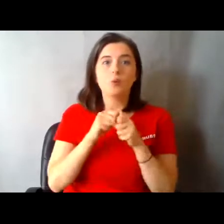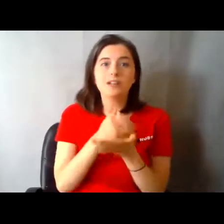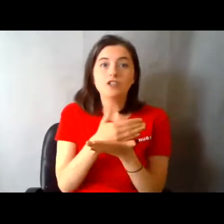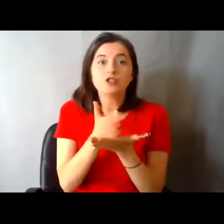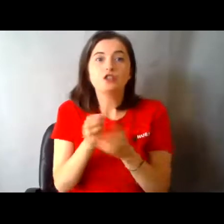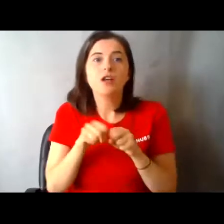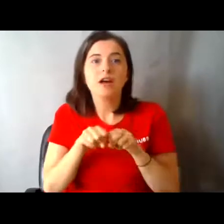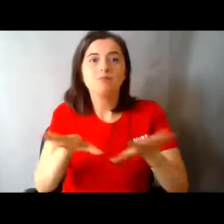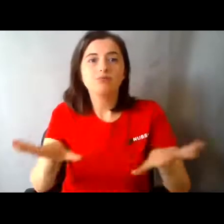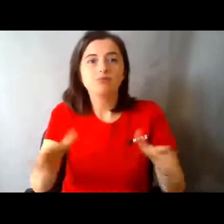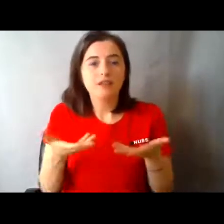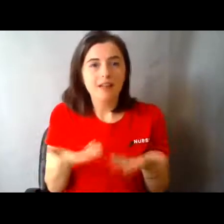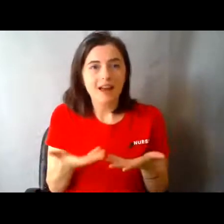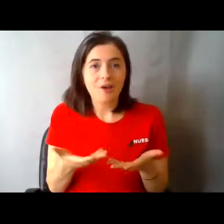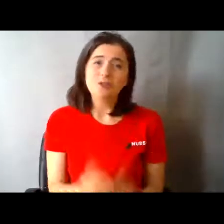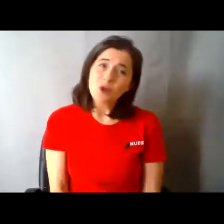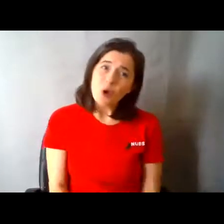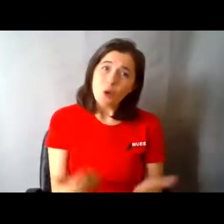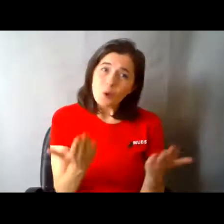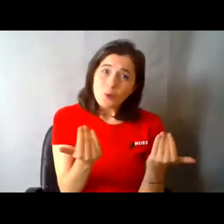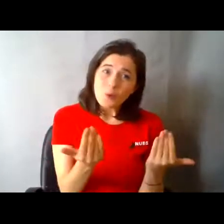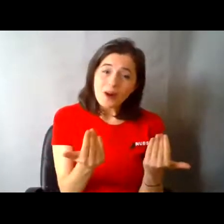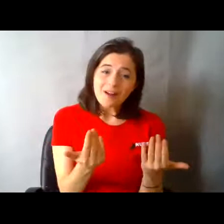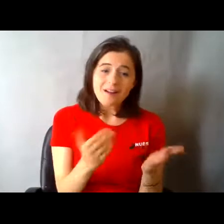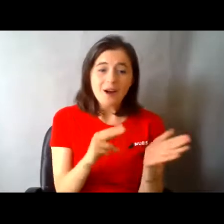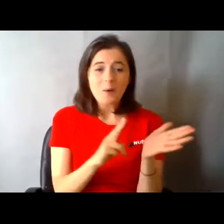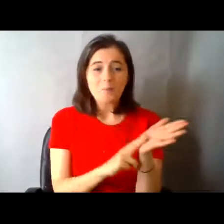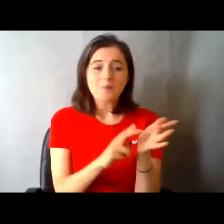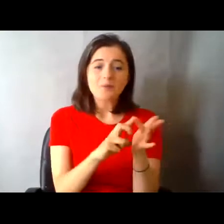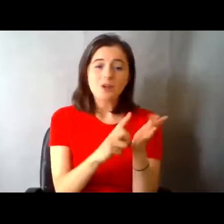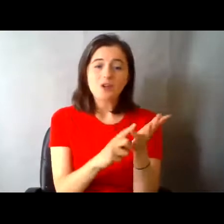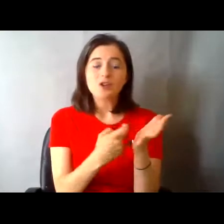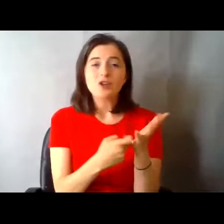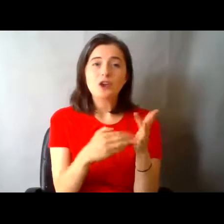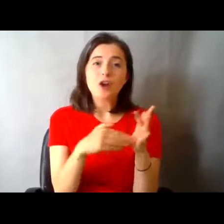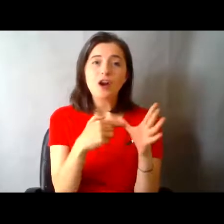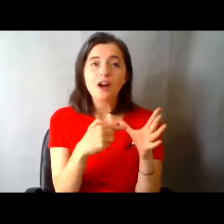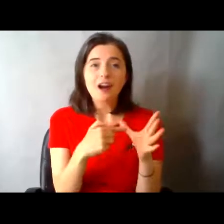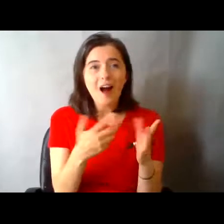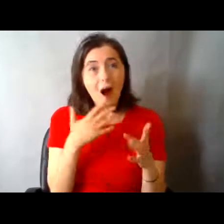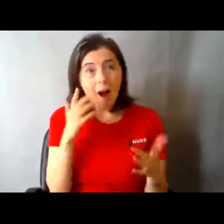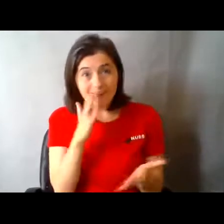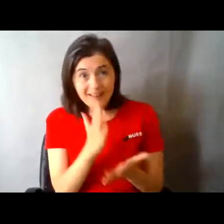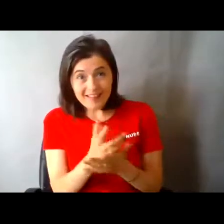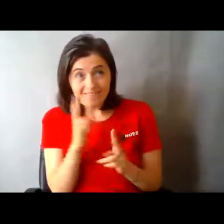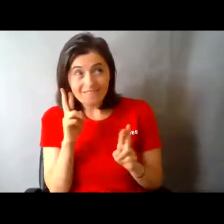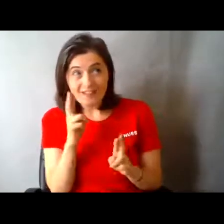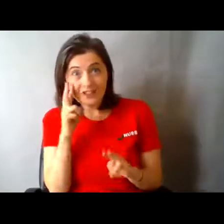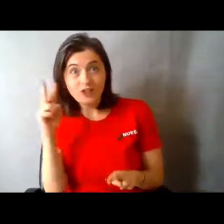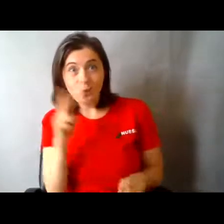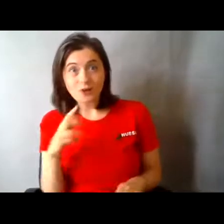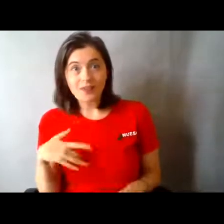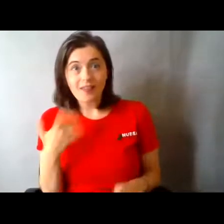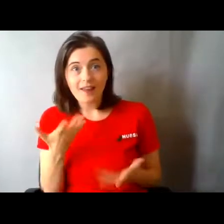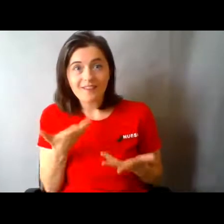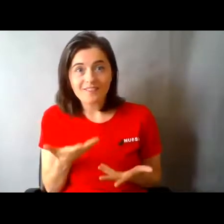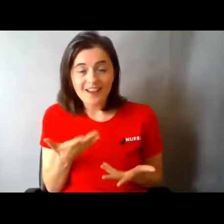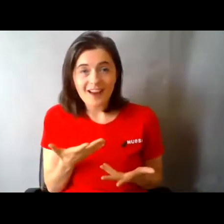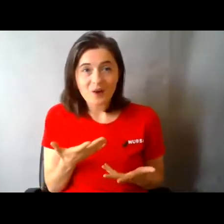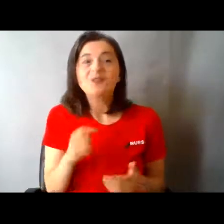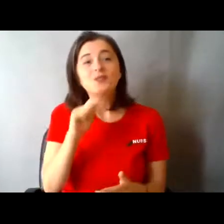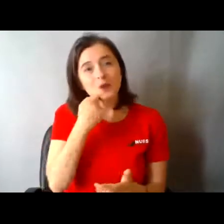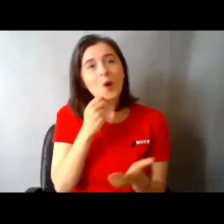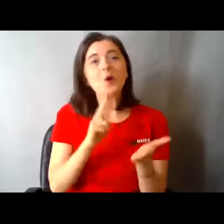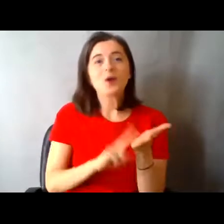pleased to welcome Niurka. I believe she's also watching live in Cuba now. Really, really pleased to welcome Niurka as our first